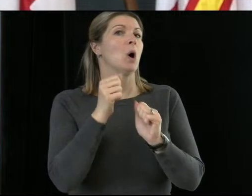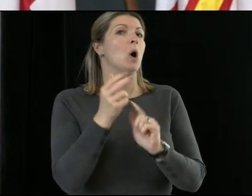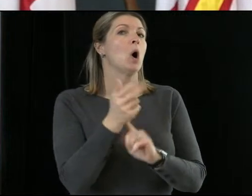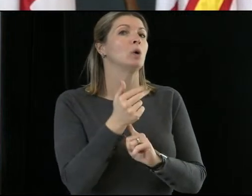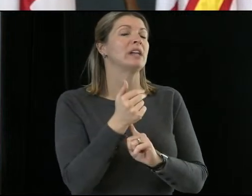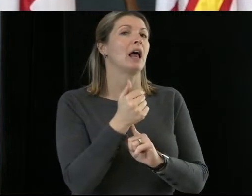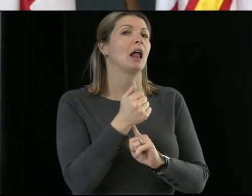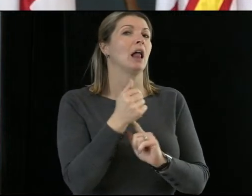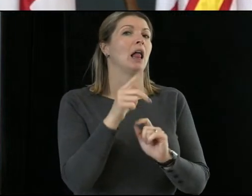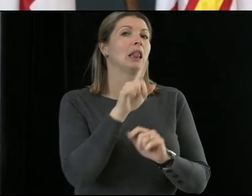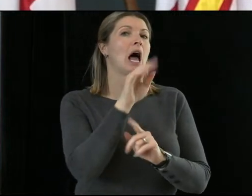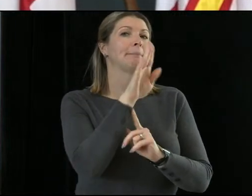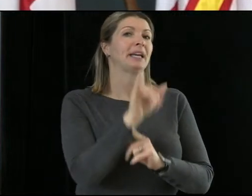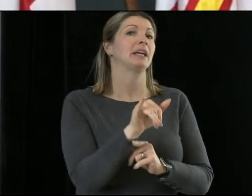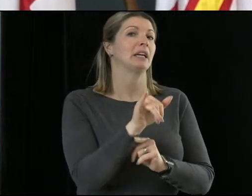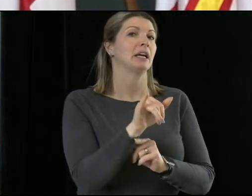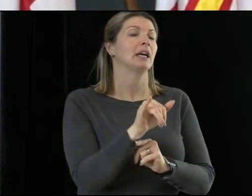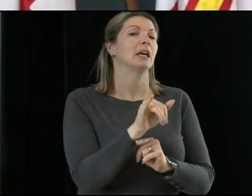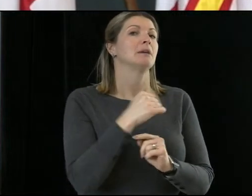and accosted me outside.